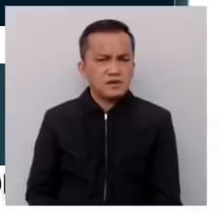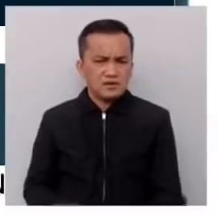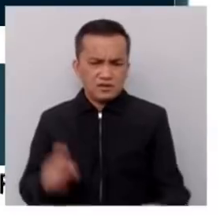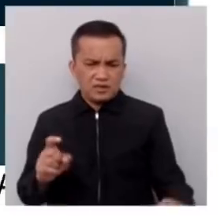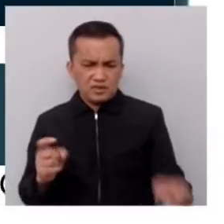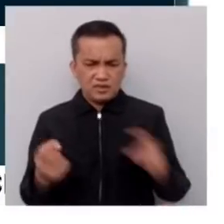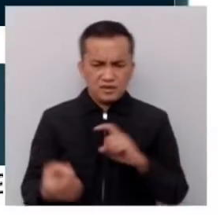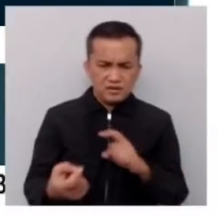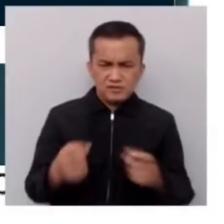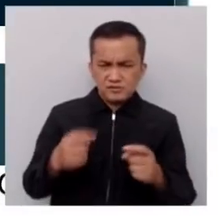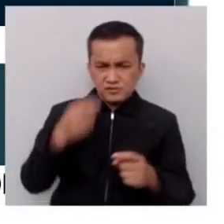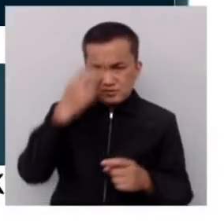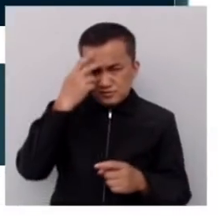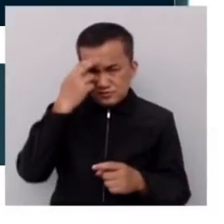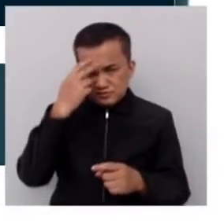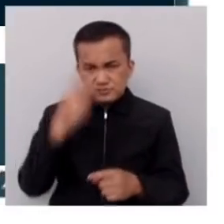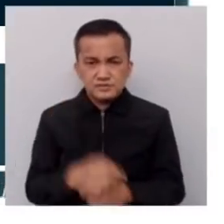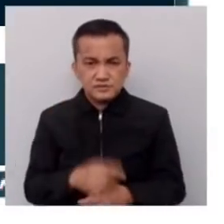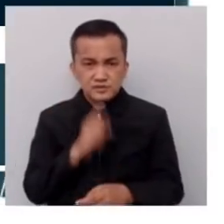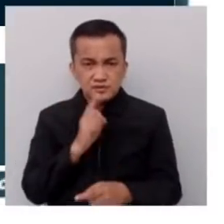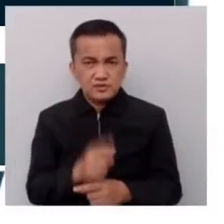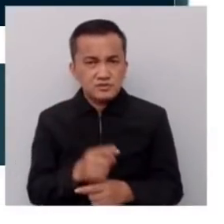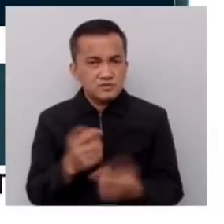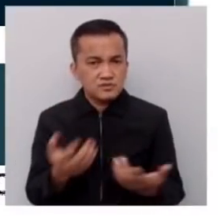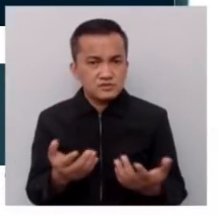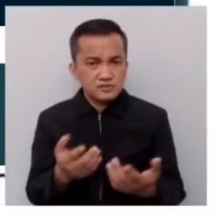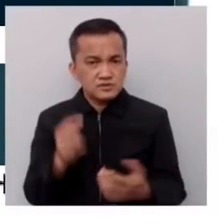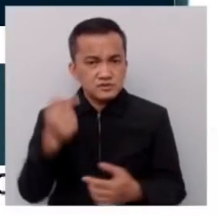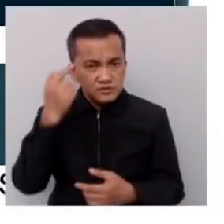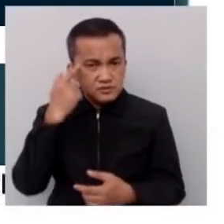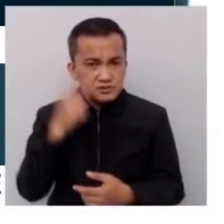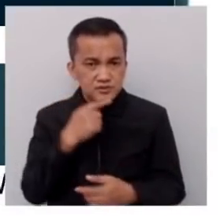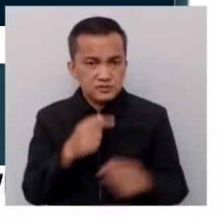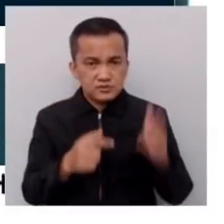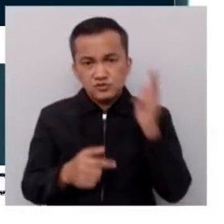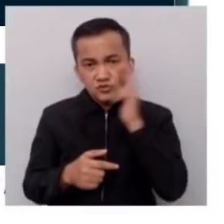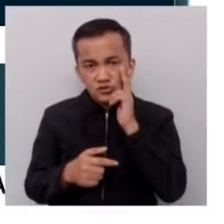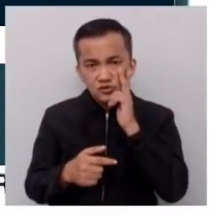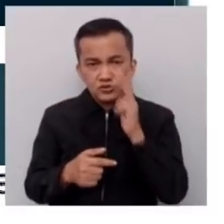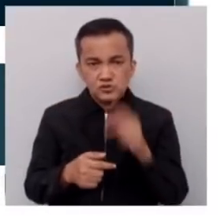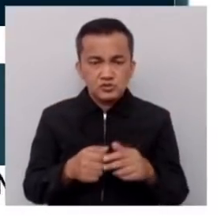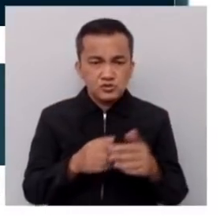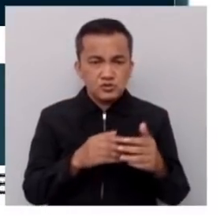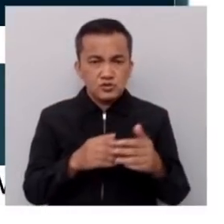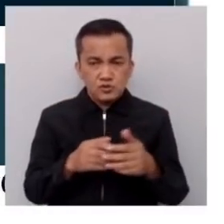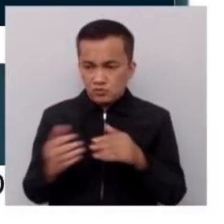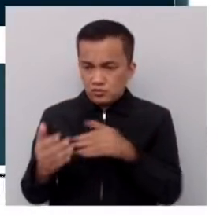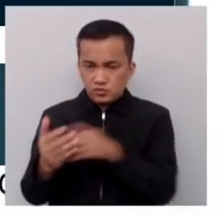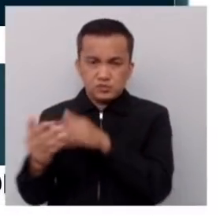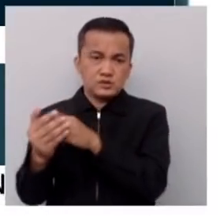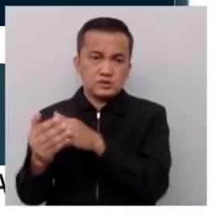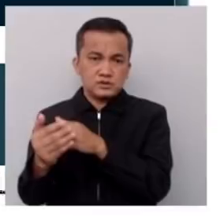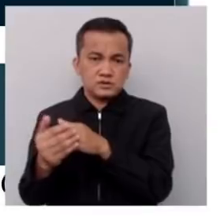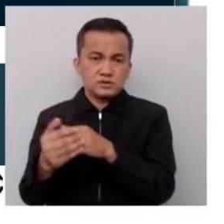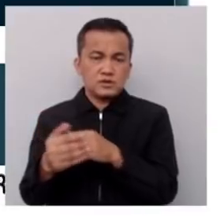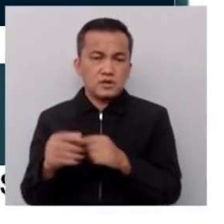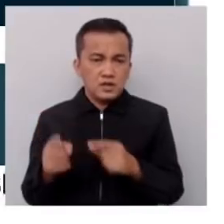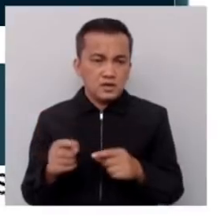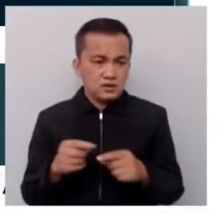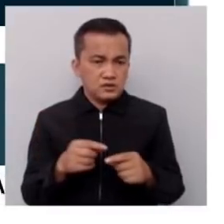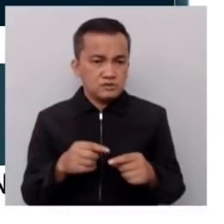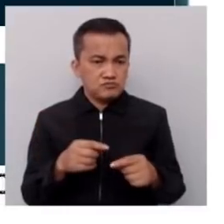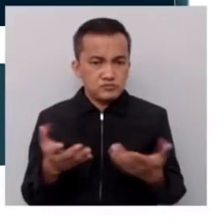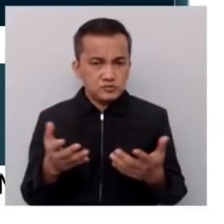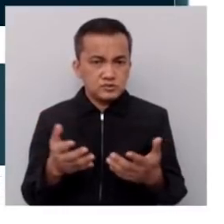bit suspicious. The fact that it was the government of Duterte who actually prosecuted him, secured a conviction, and then